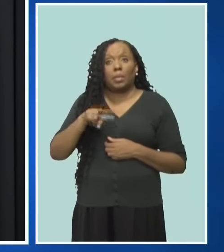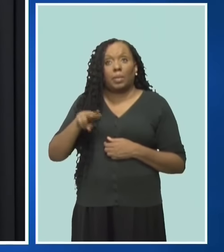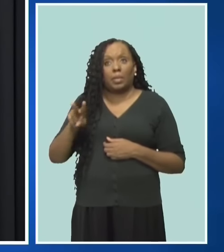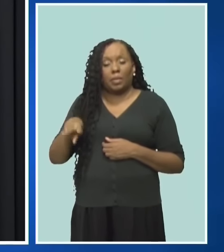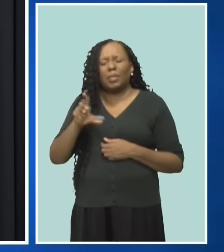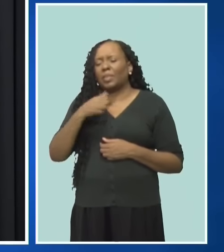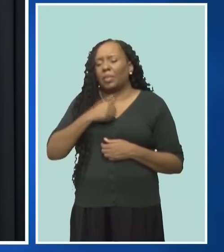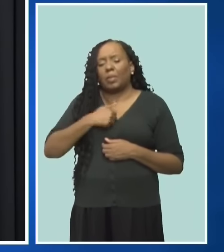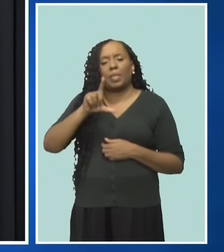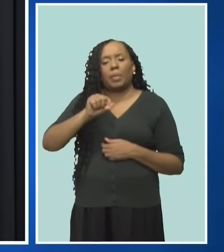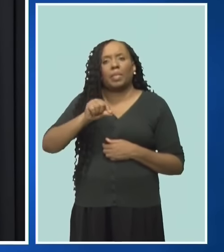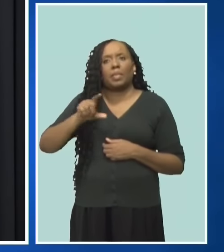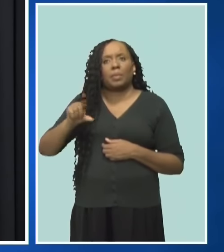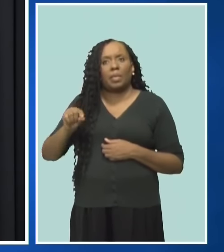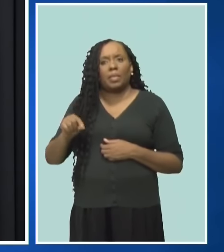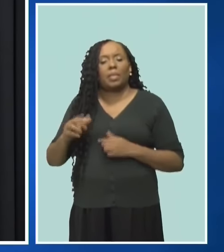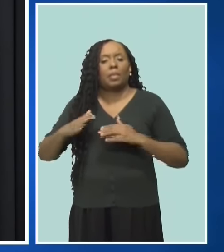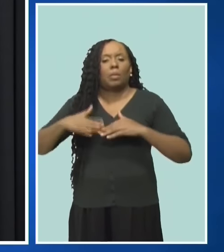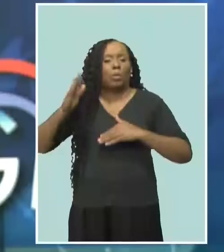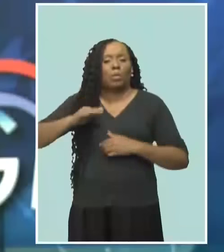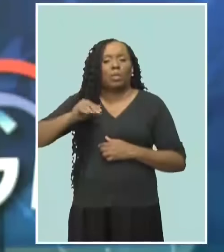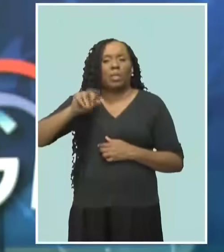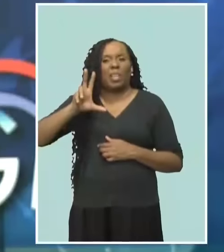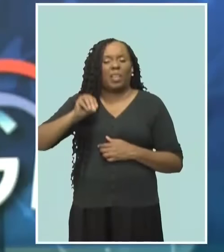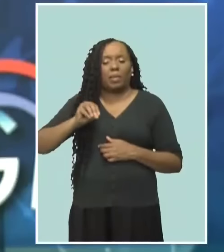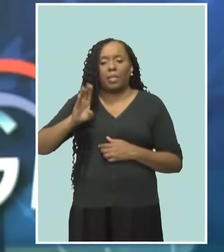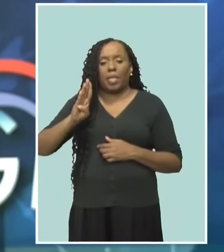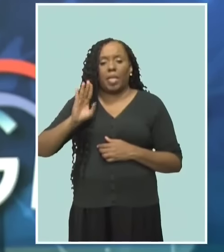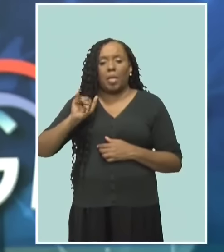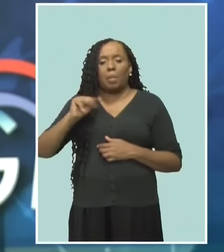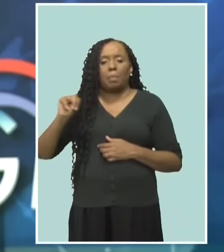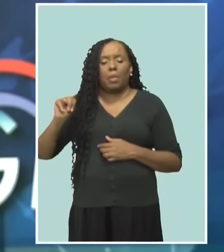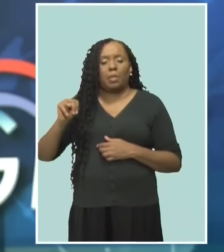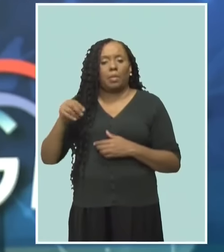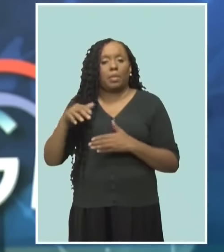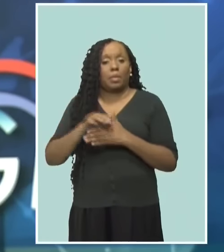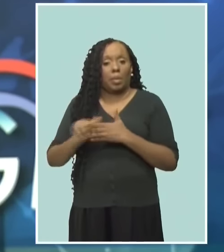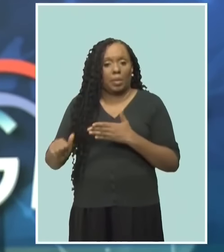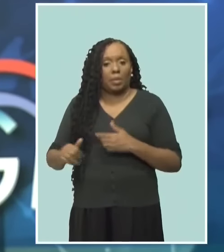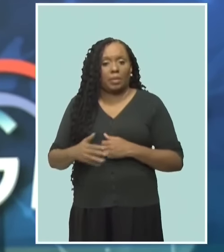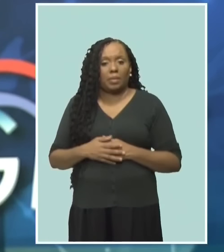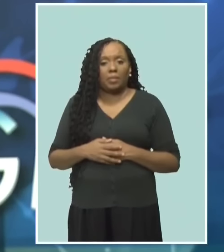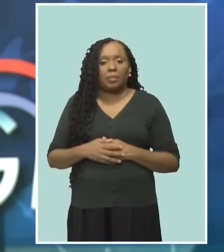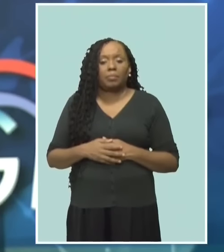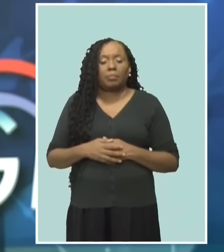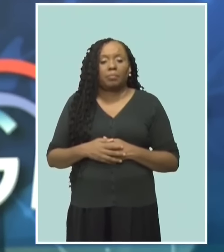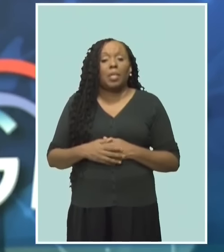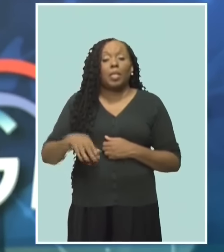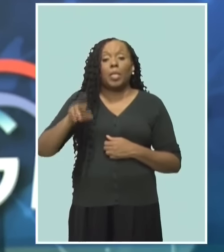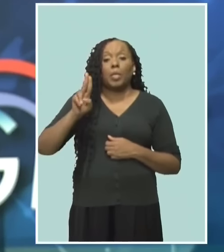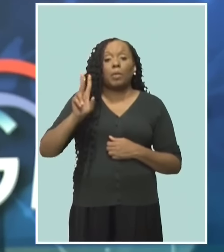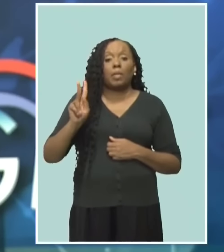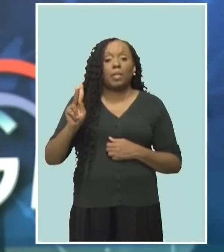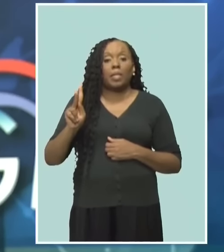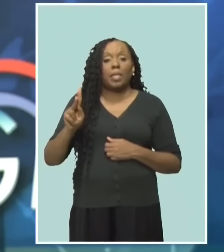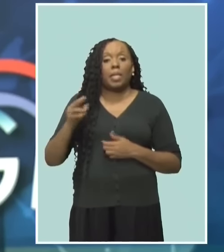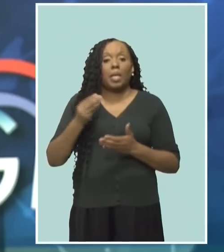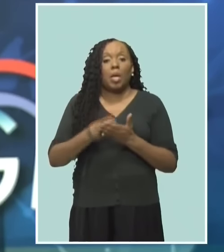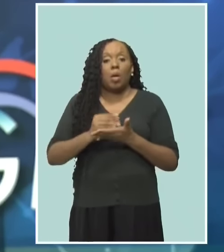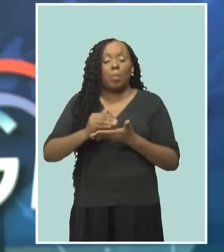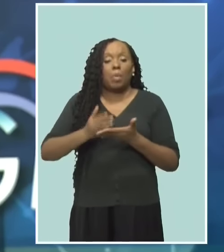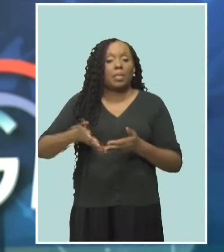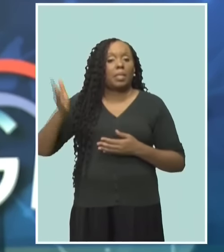well in excess of $30 billion. A day after the UK's budget was delivered, Barbados has been told an